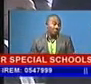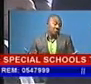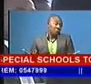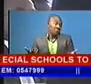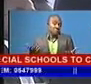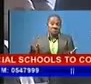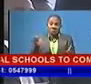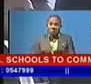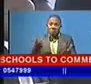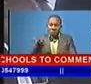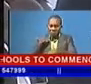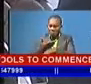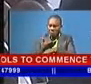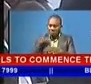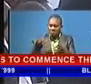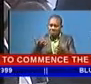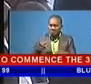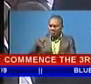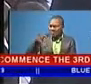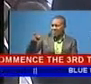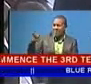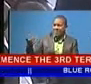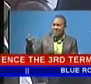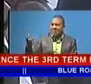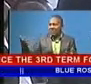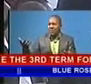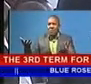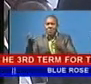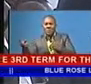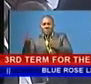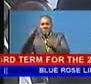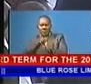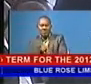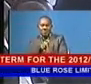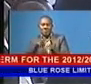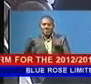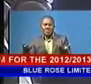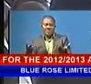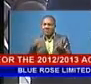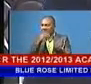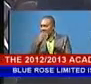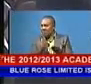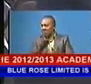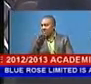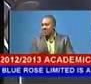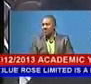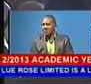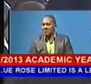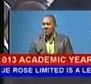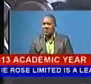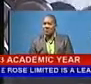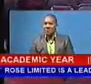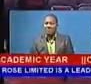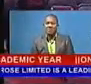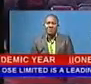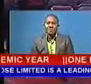considered as pleading is being sought to be tendered. I think it's completely inappropriate.